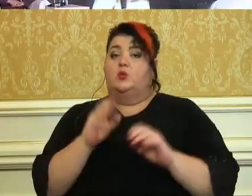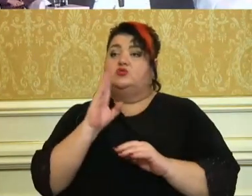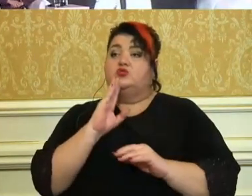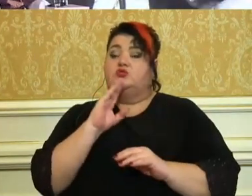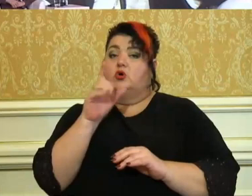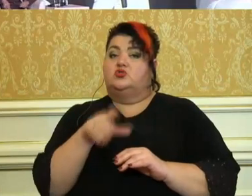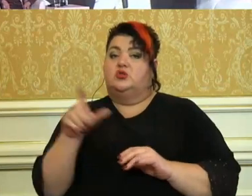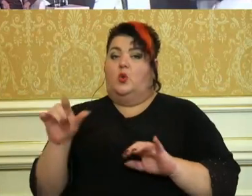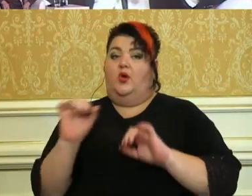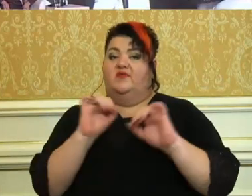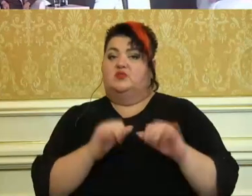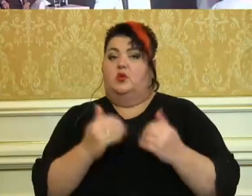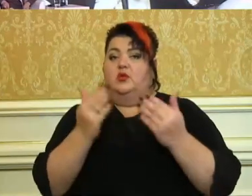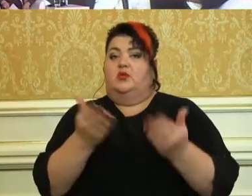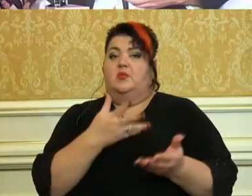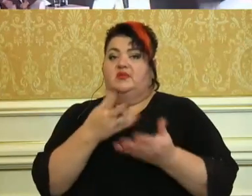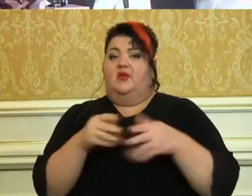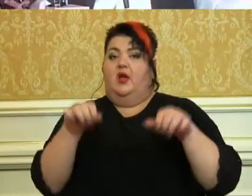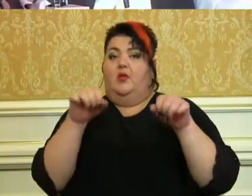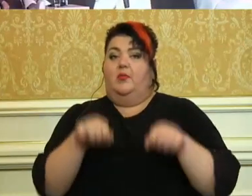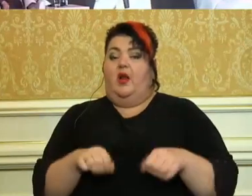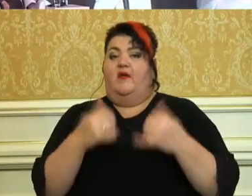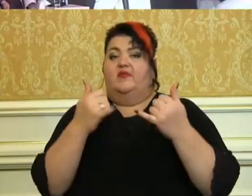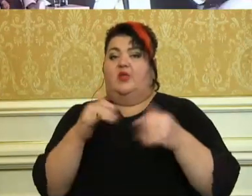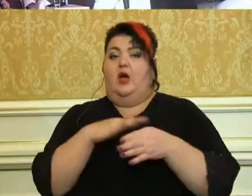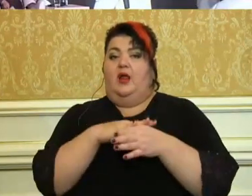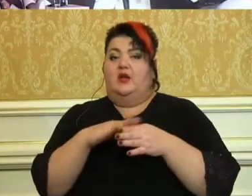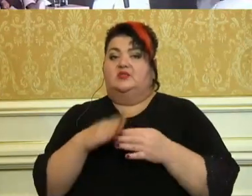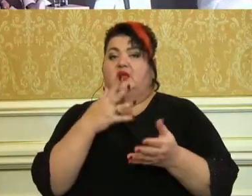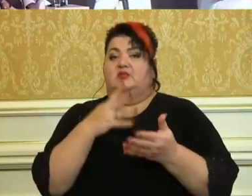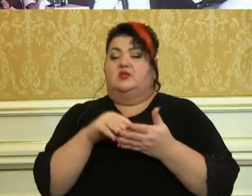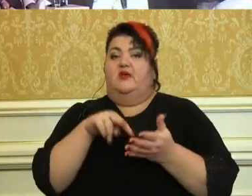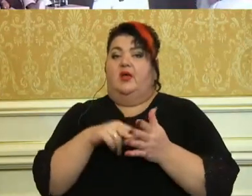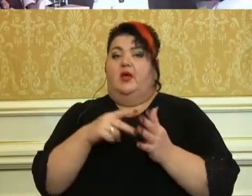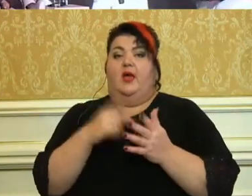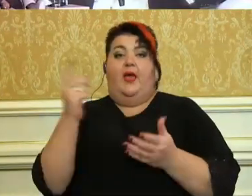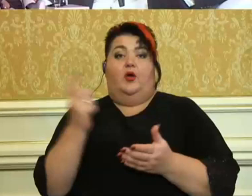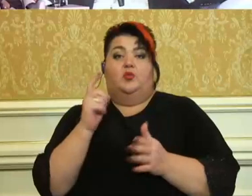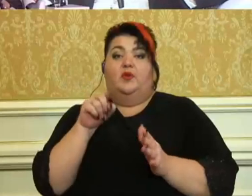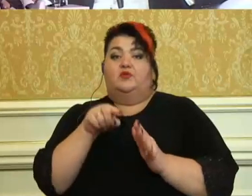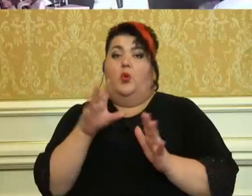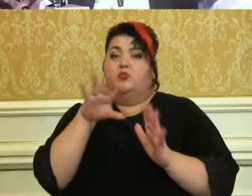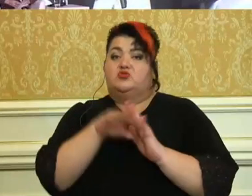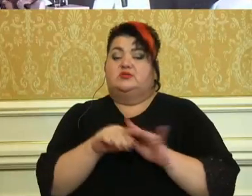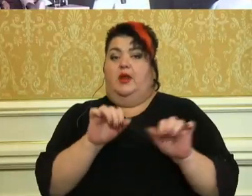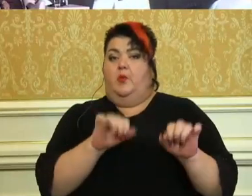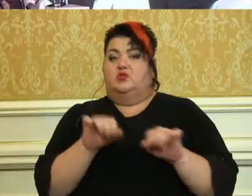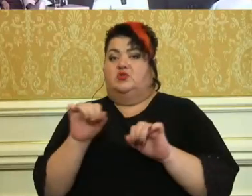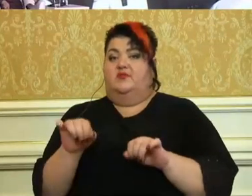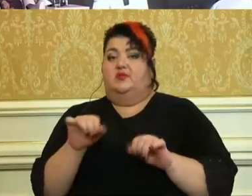the gender issue and the involvement of women, and to support the rights